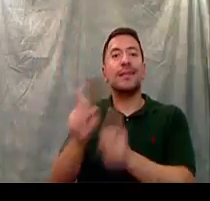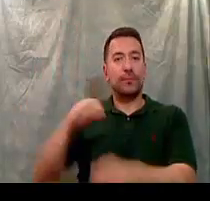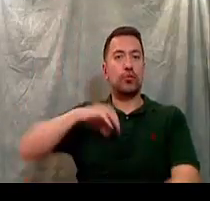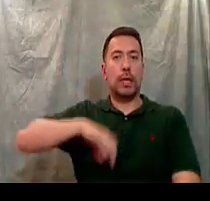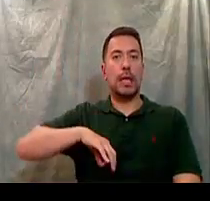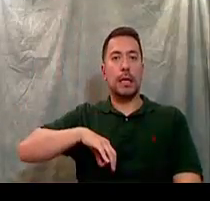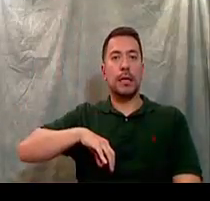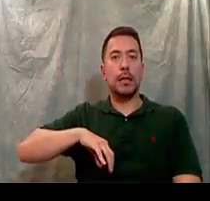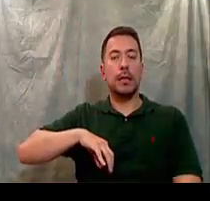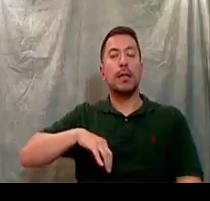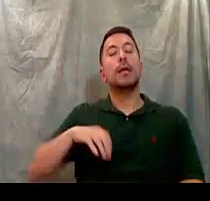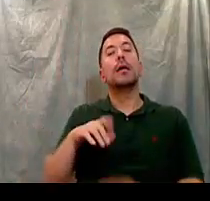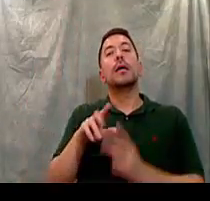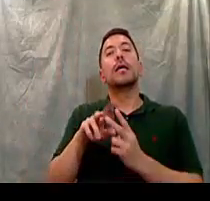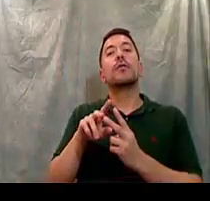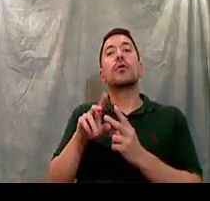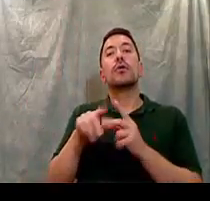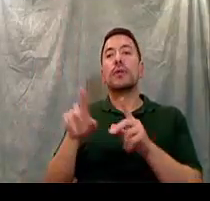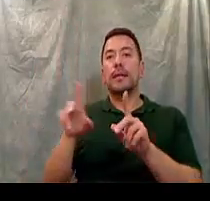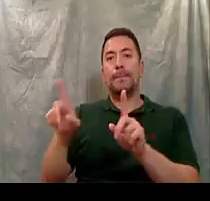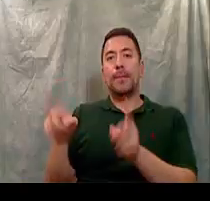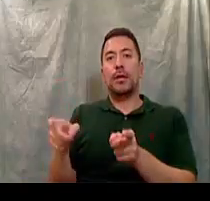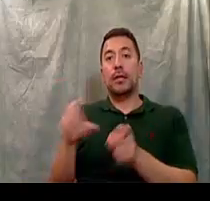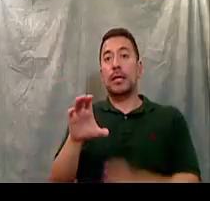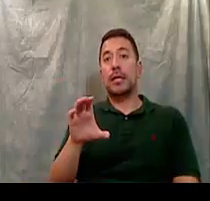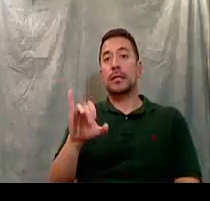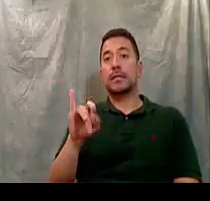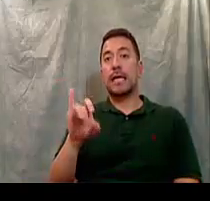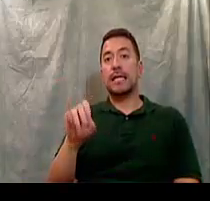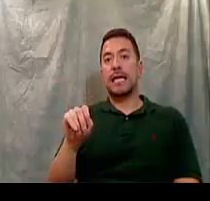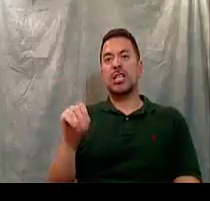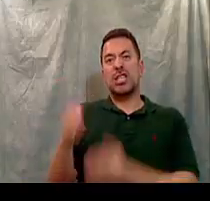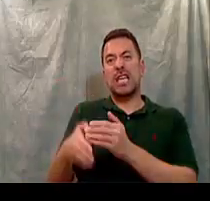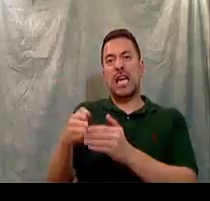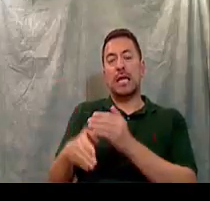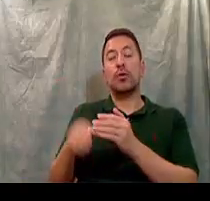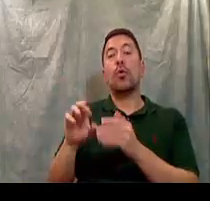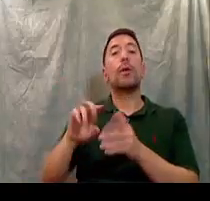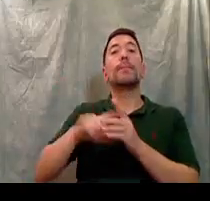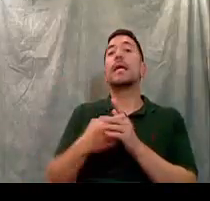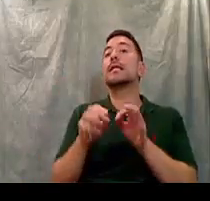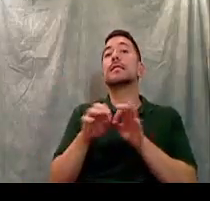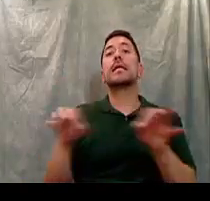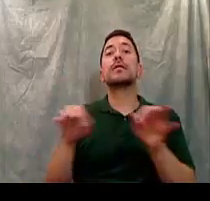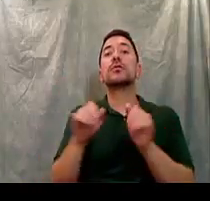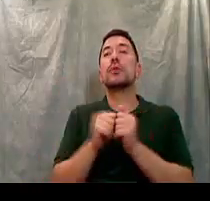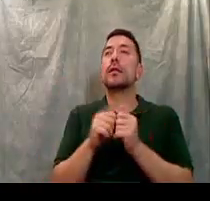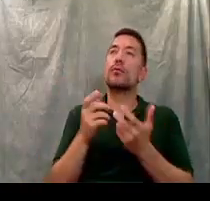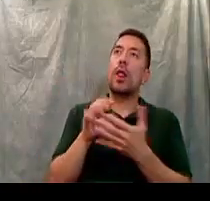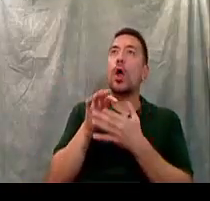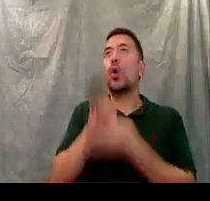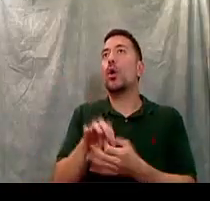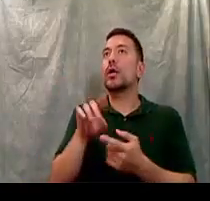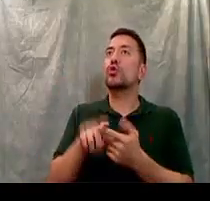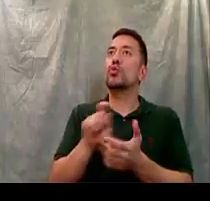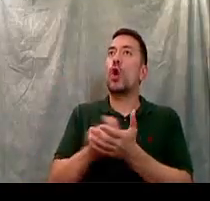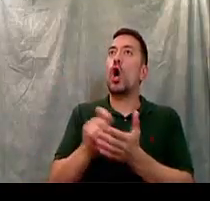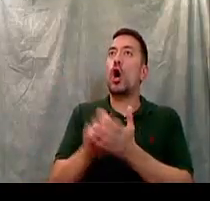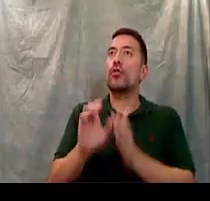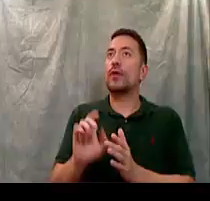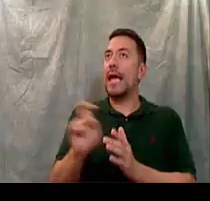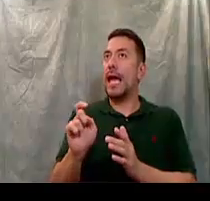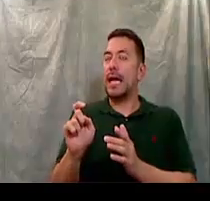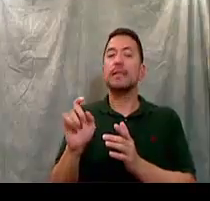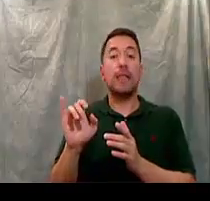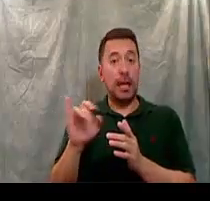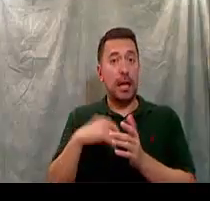credit. You either use the parenthetical citation at the end, or you might begin your sentences with according to author X, as I modeled in